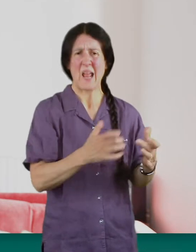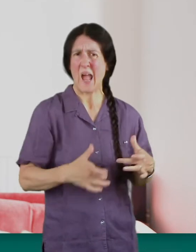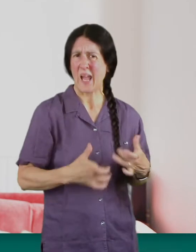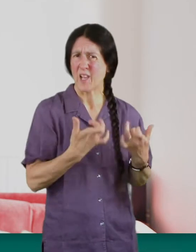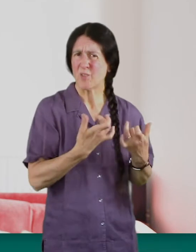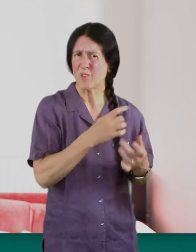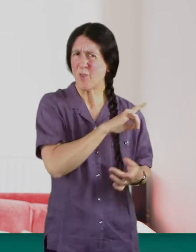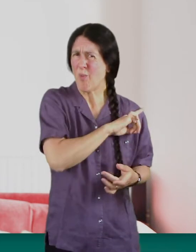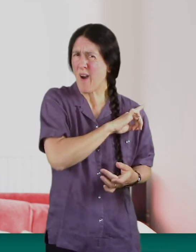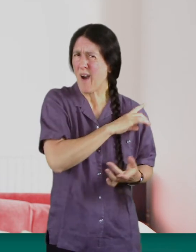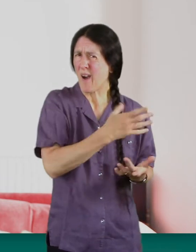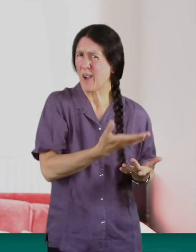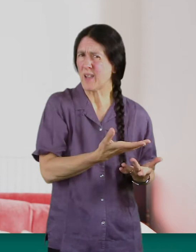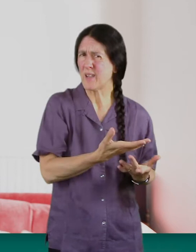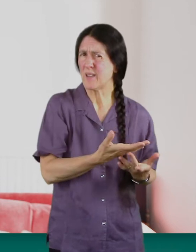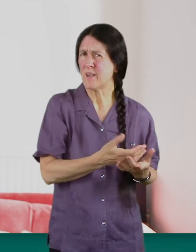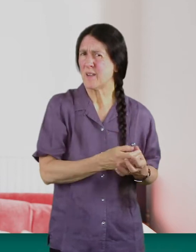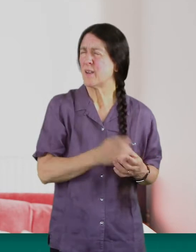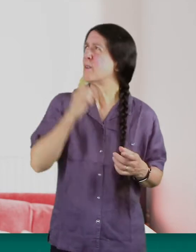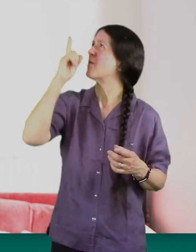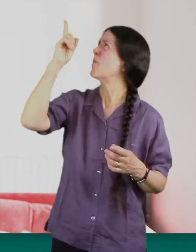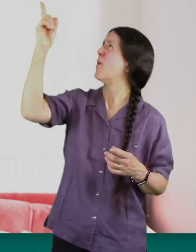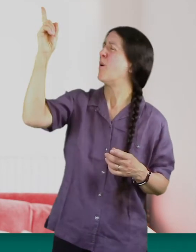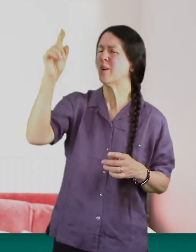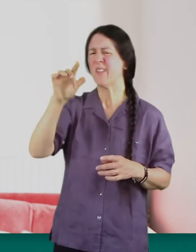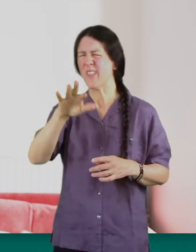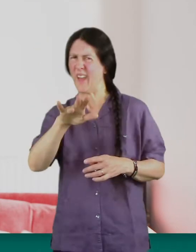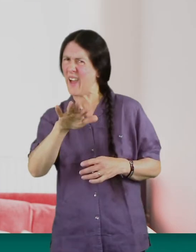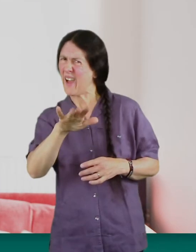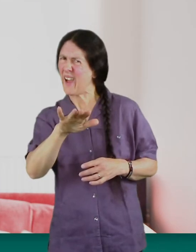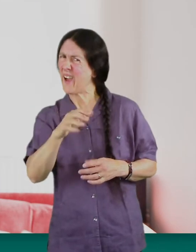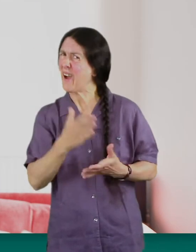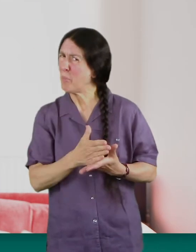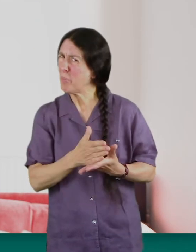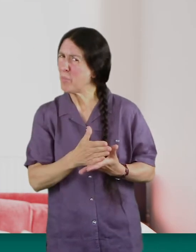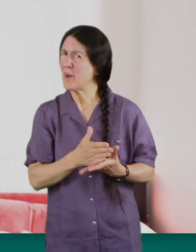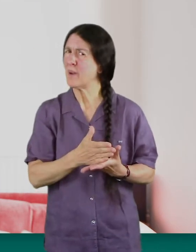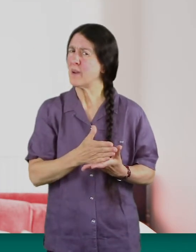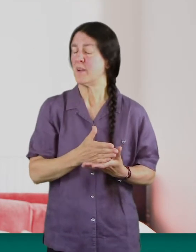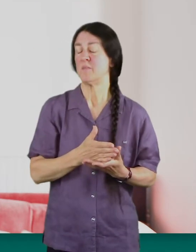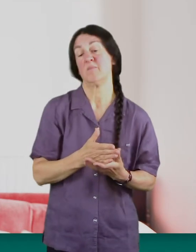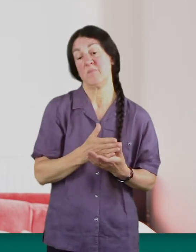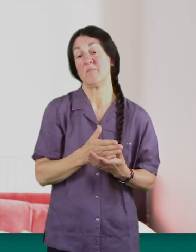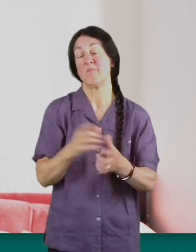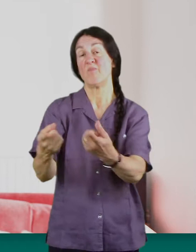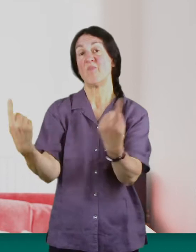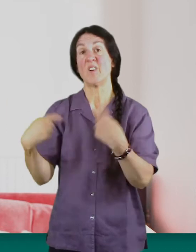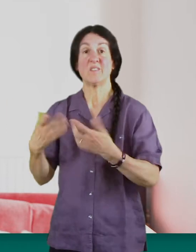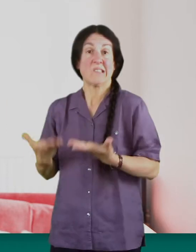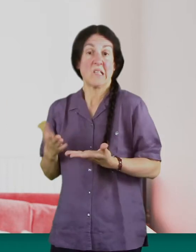is, where God is, how come he's still there, and what that might mean for us.